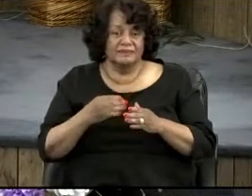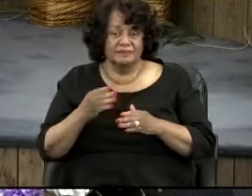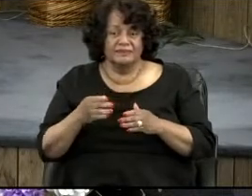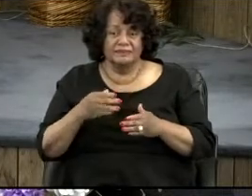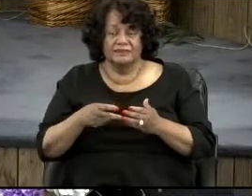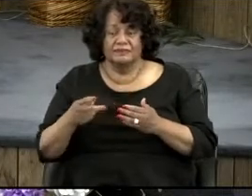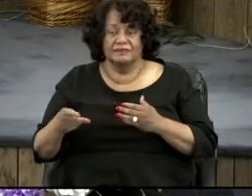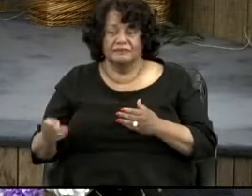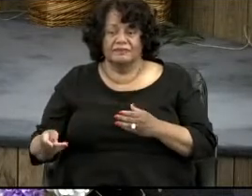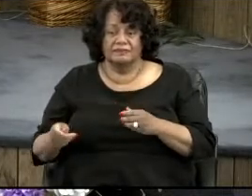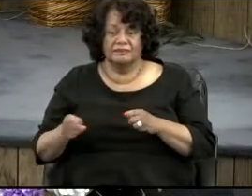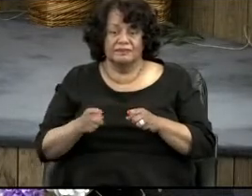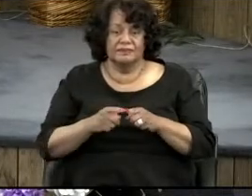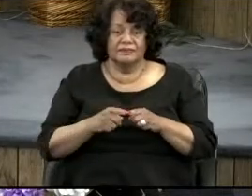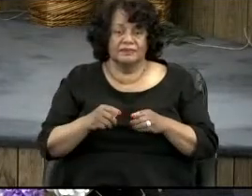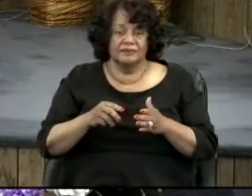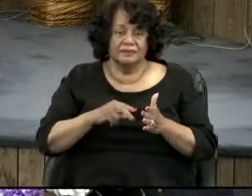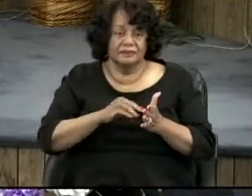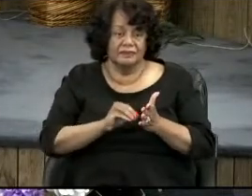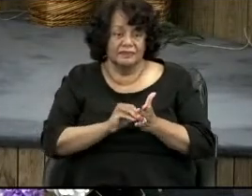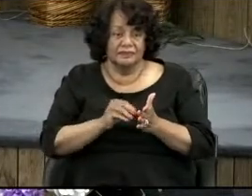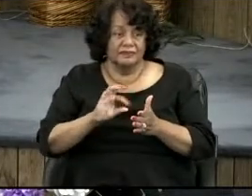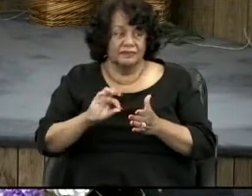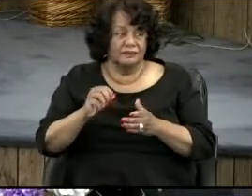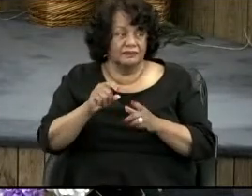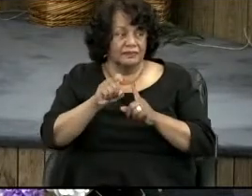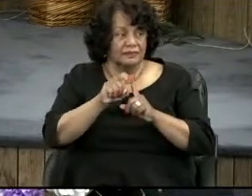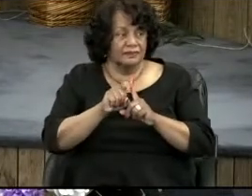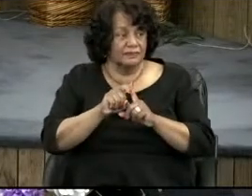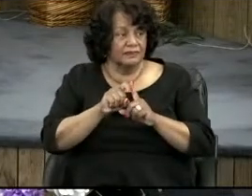month. So I just want to say happy birthday to you.